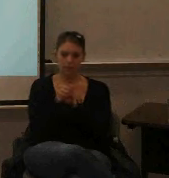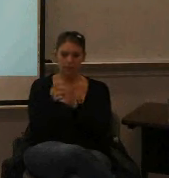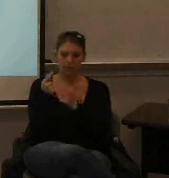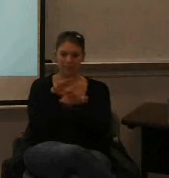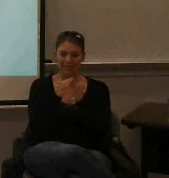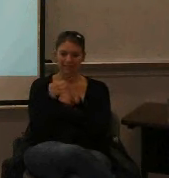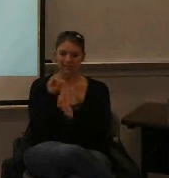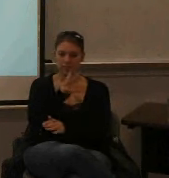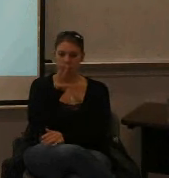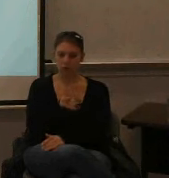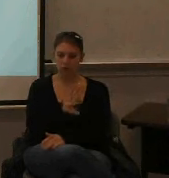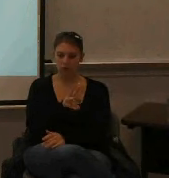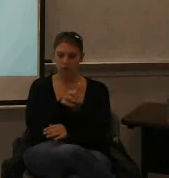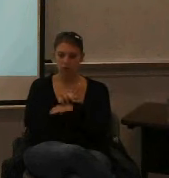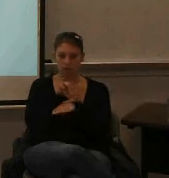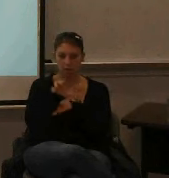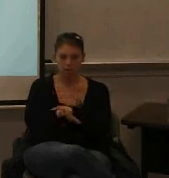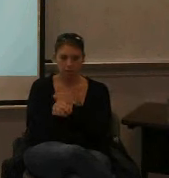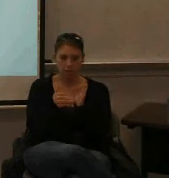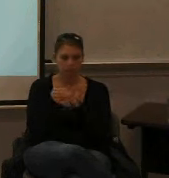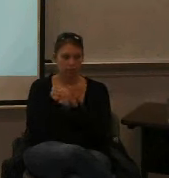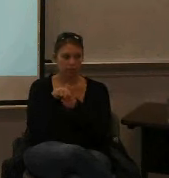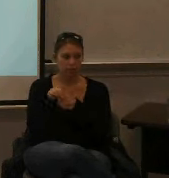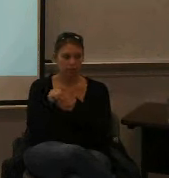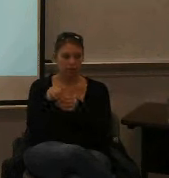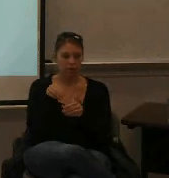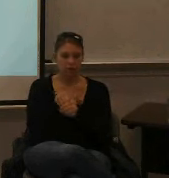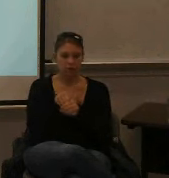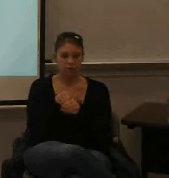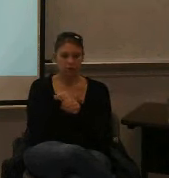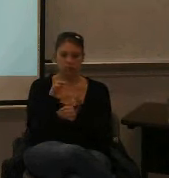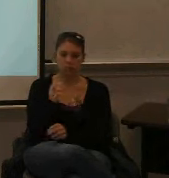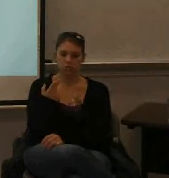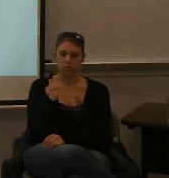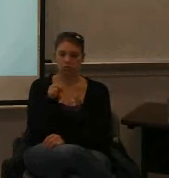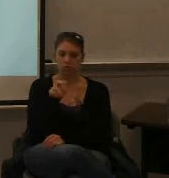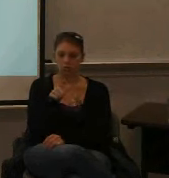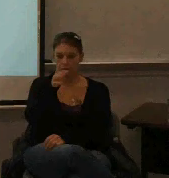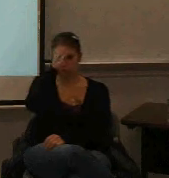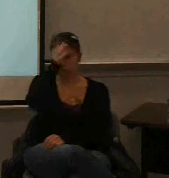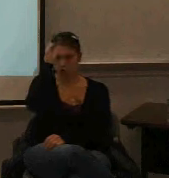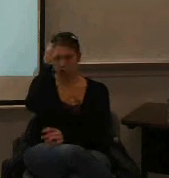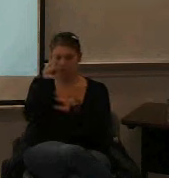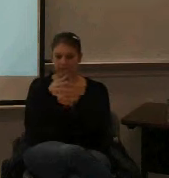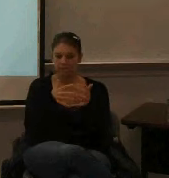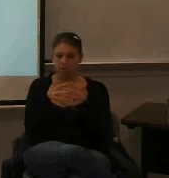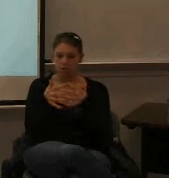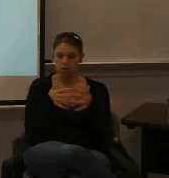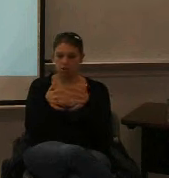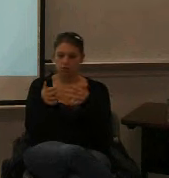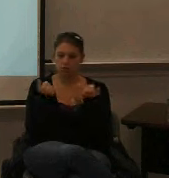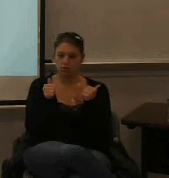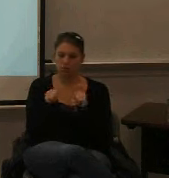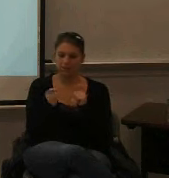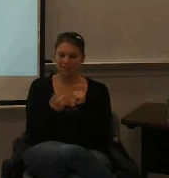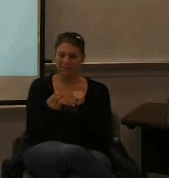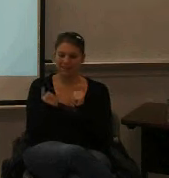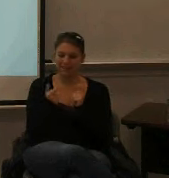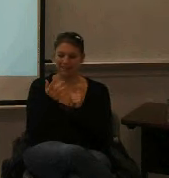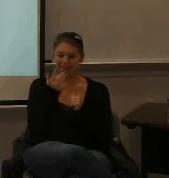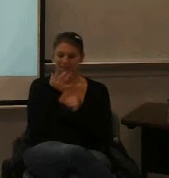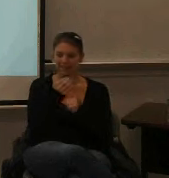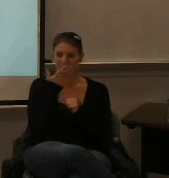the city of Wichita has put millions of dollars into an activated charcoal filter to get the taste